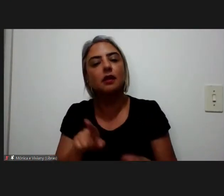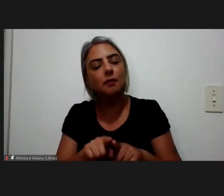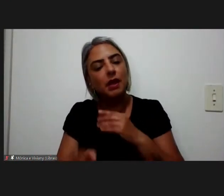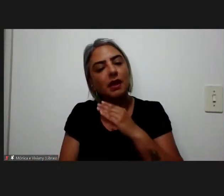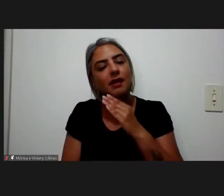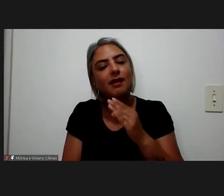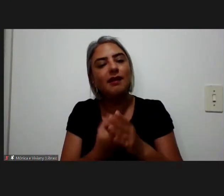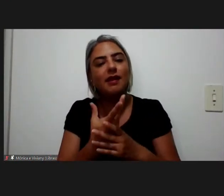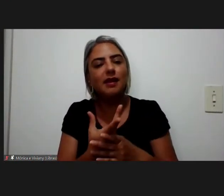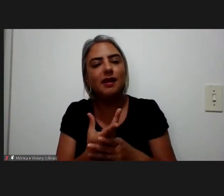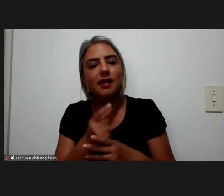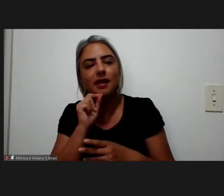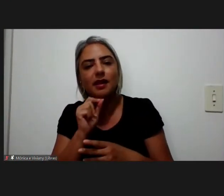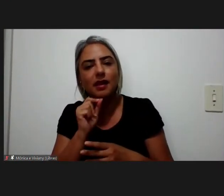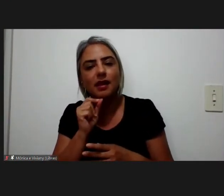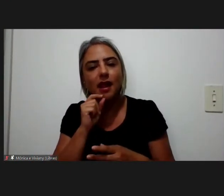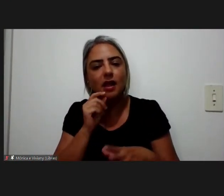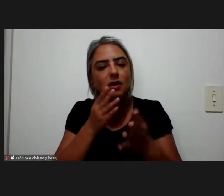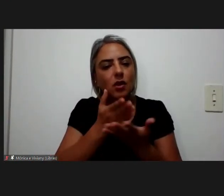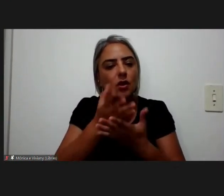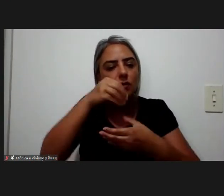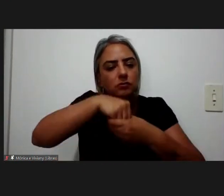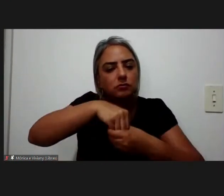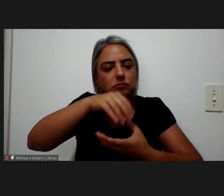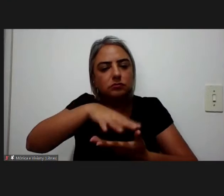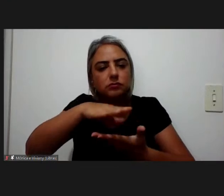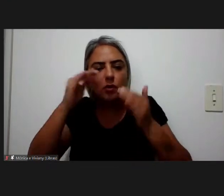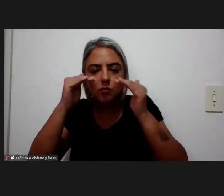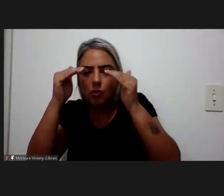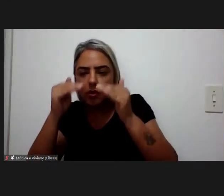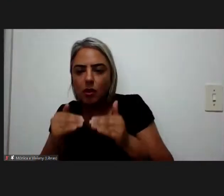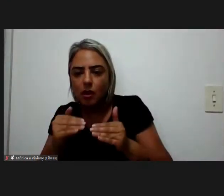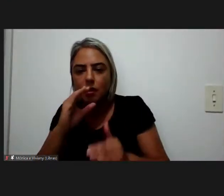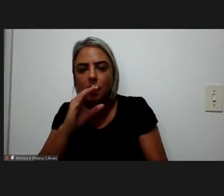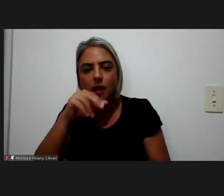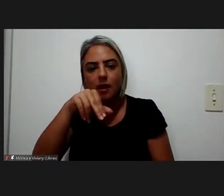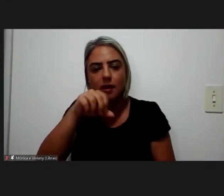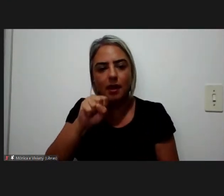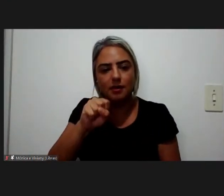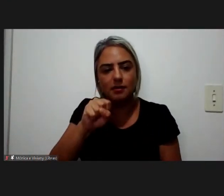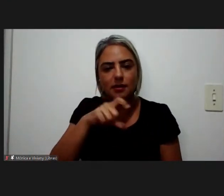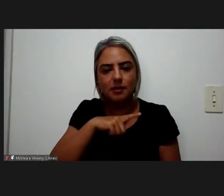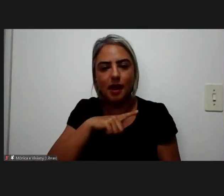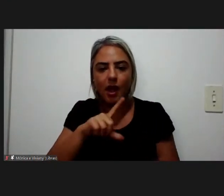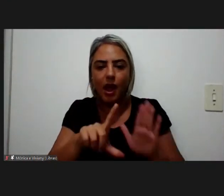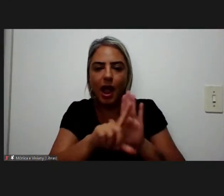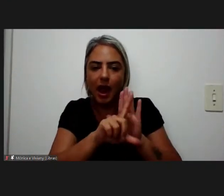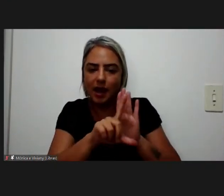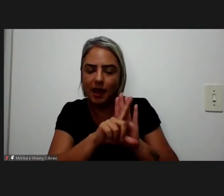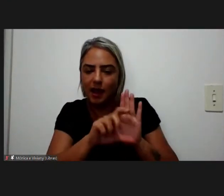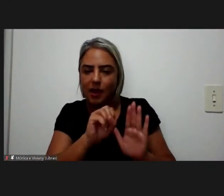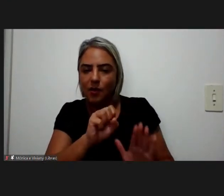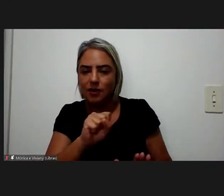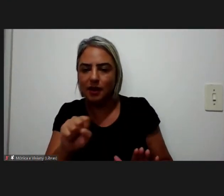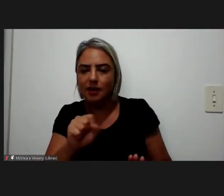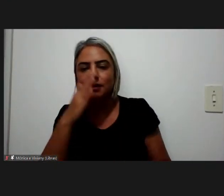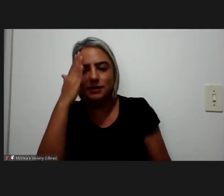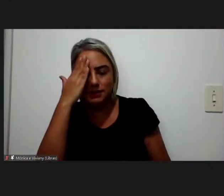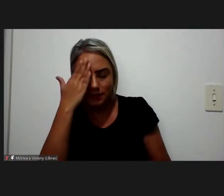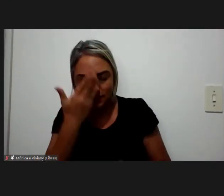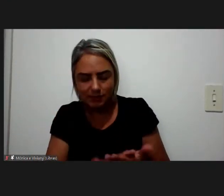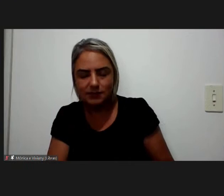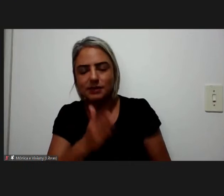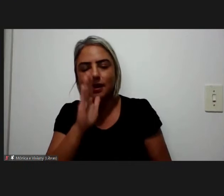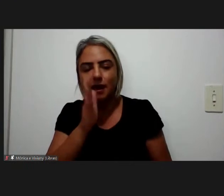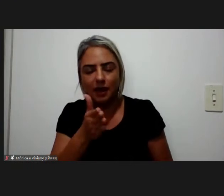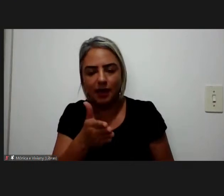law of 1990 also creates the intersectorial commissions that are subordinated to the CNS. So the 8080 law